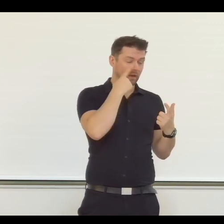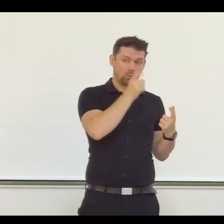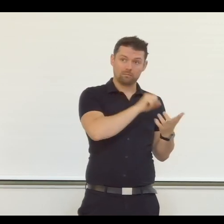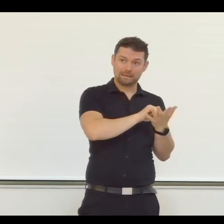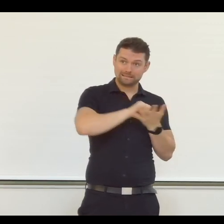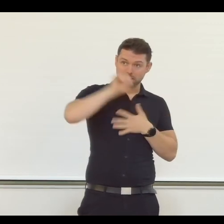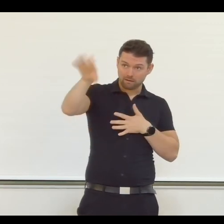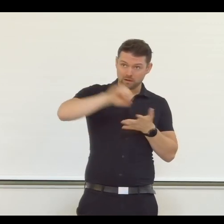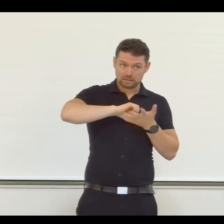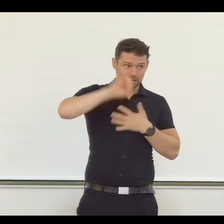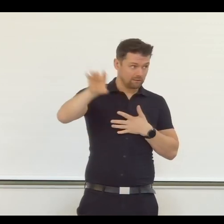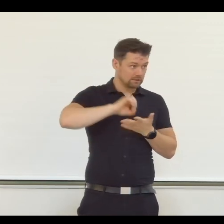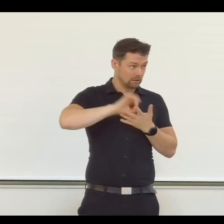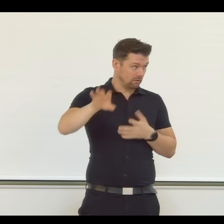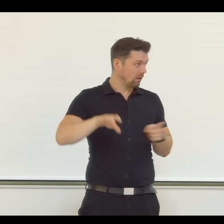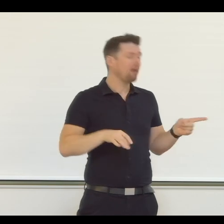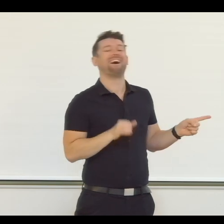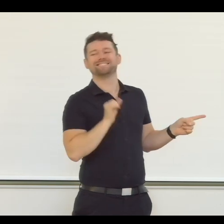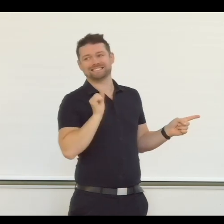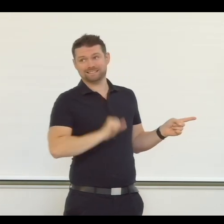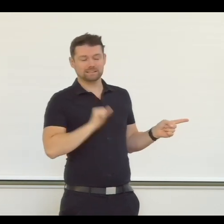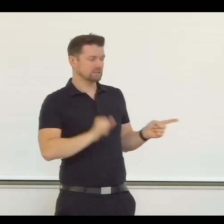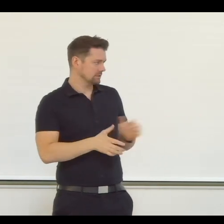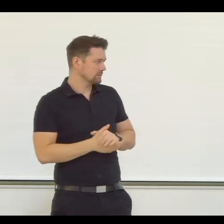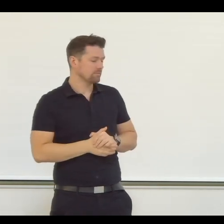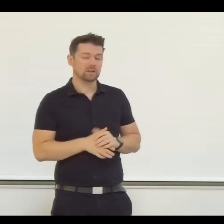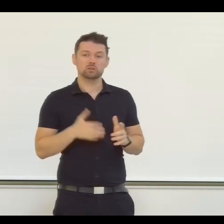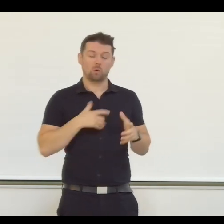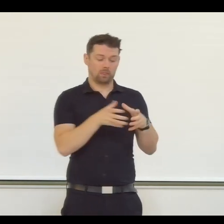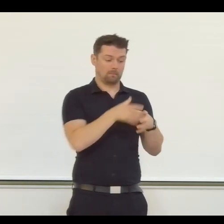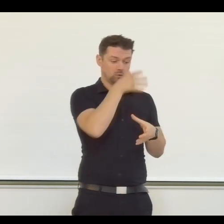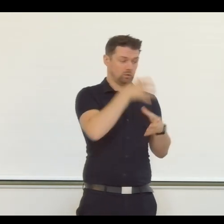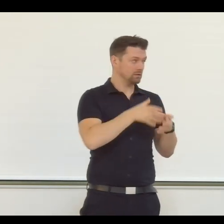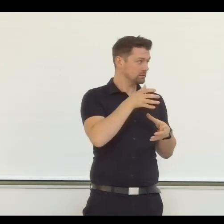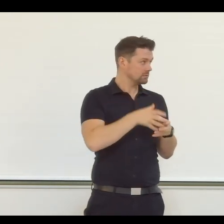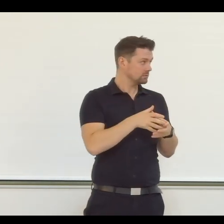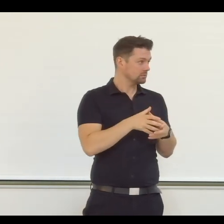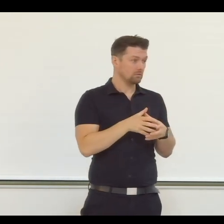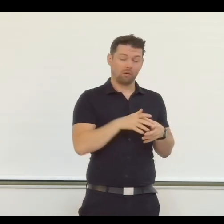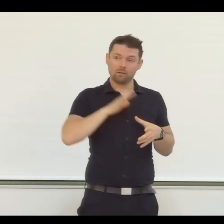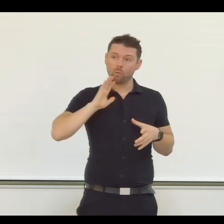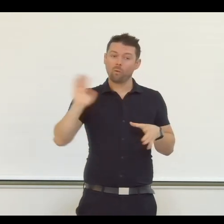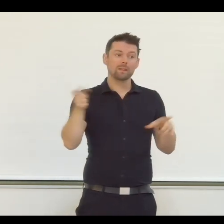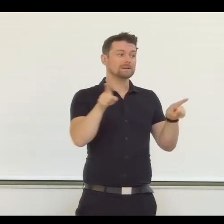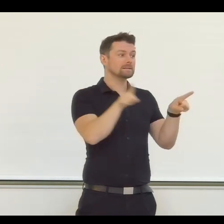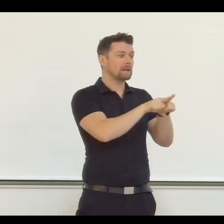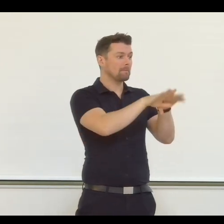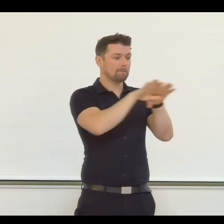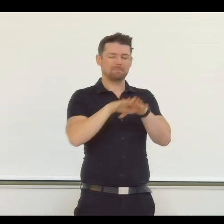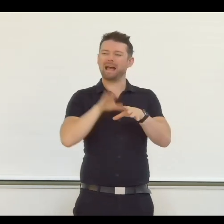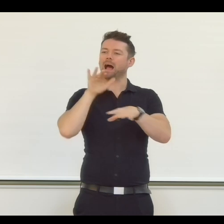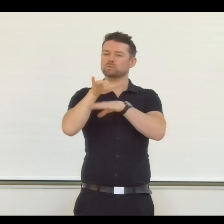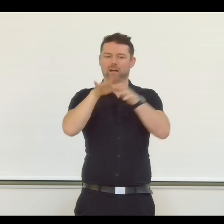there? Yep. Great. So one thing about the modules is you might have noticed that they're all the same. On the outside, they're all the